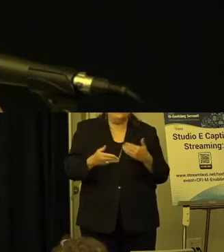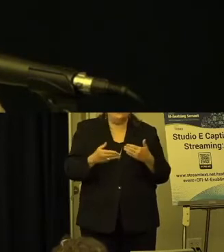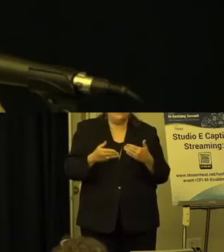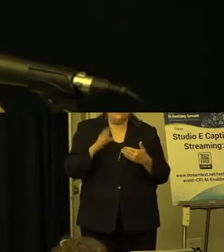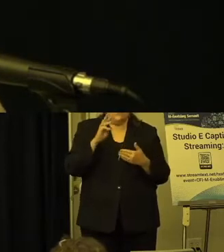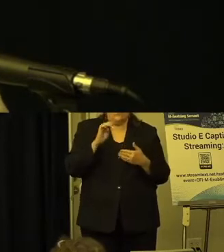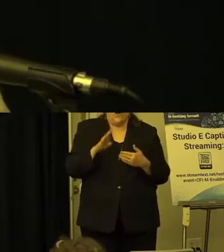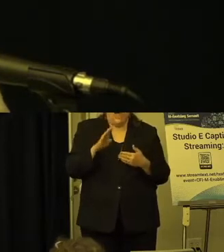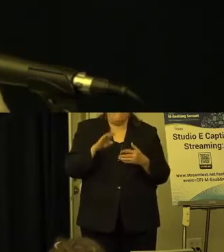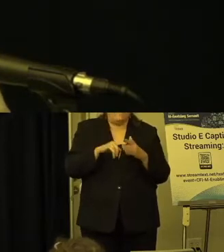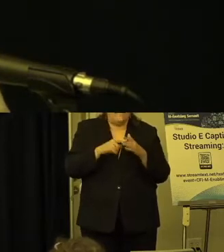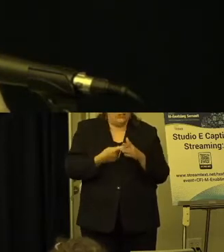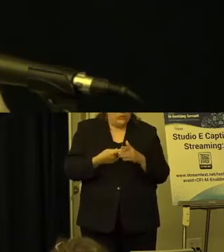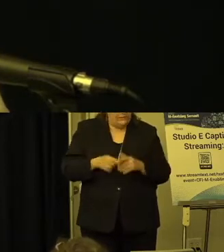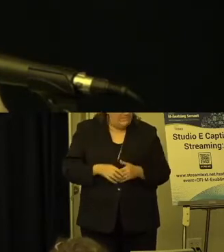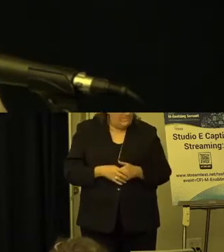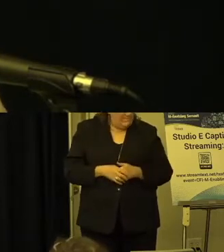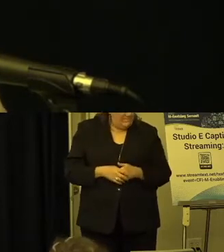Initiative.